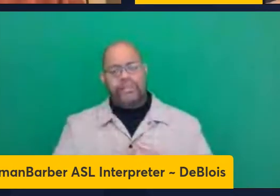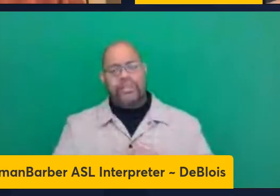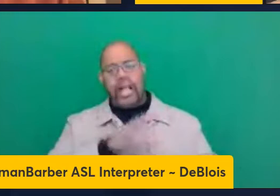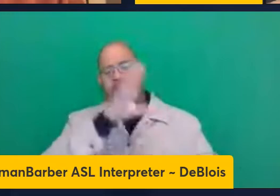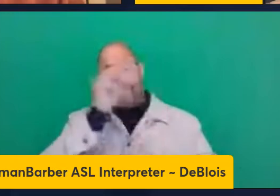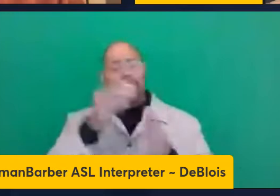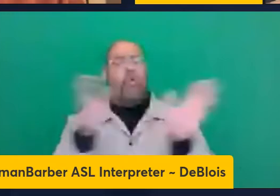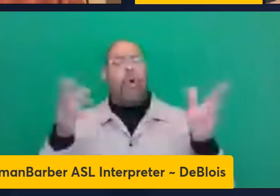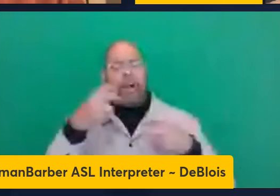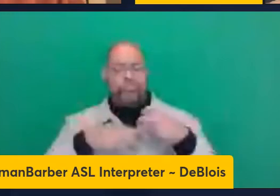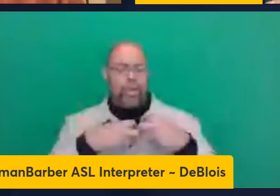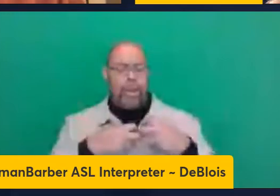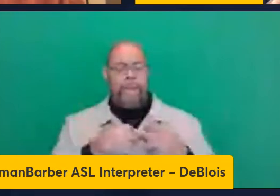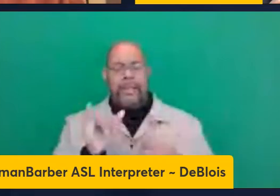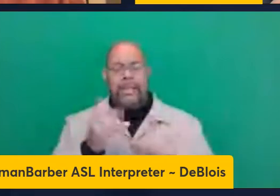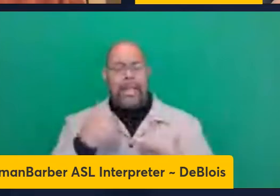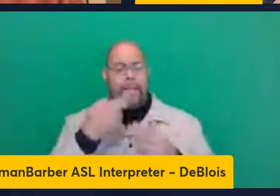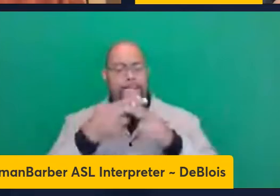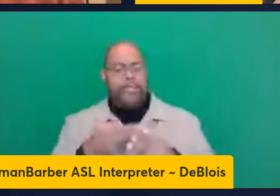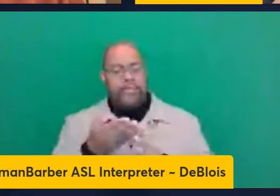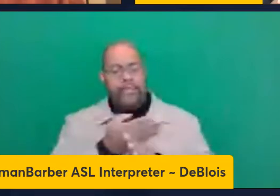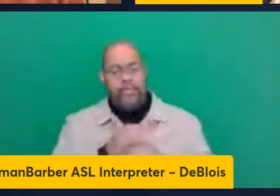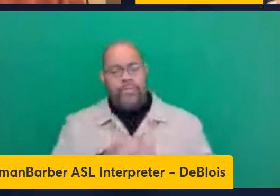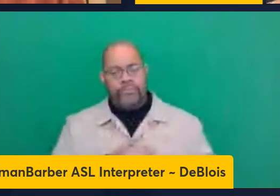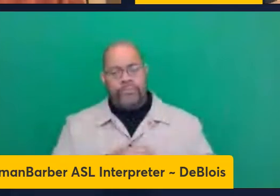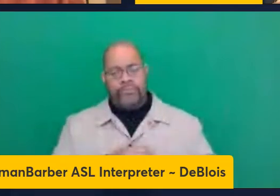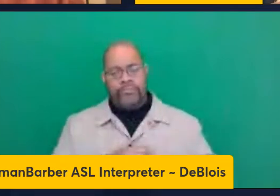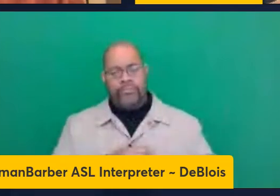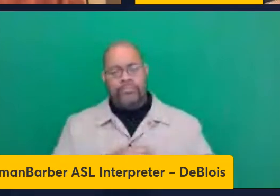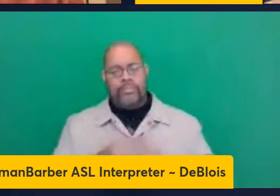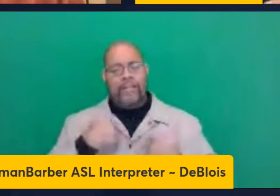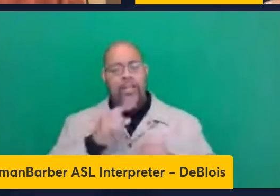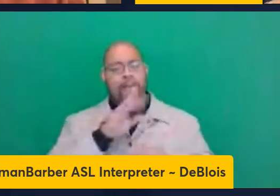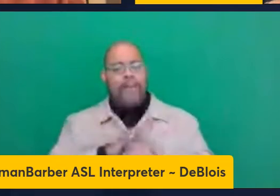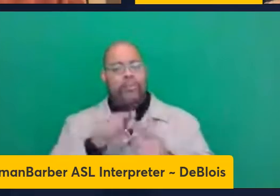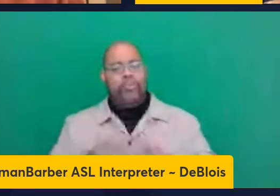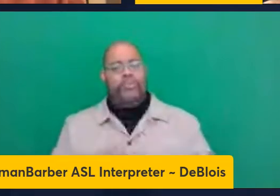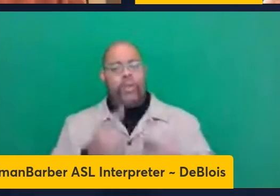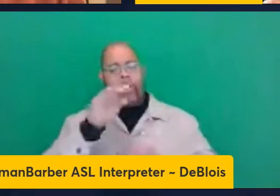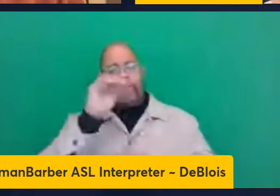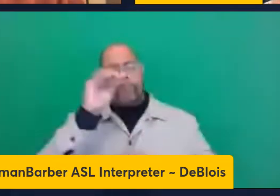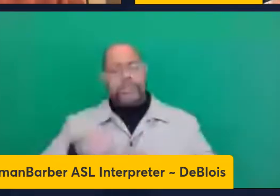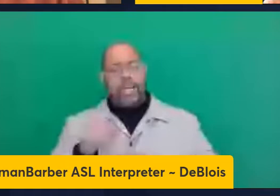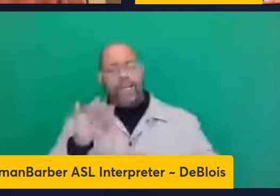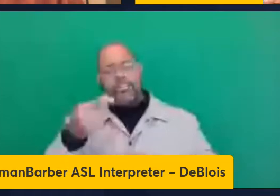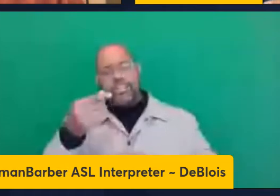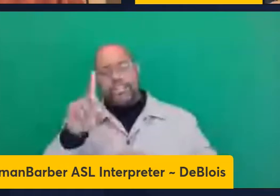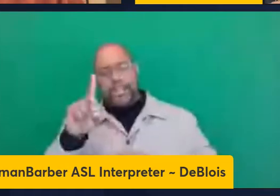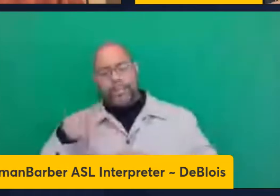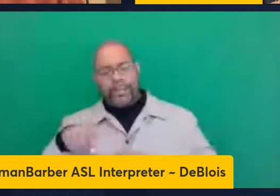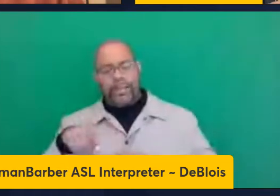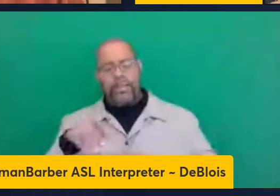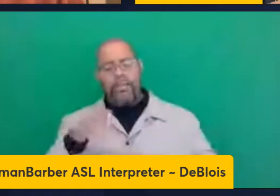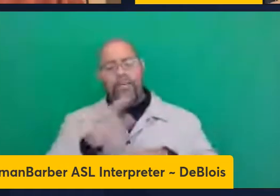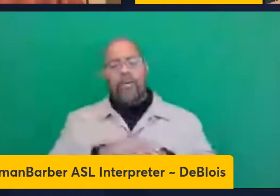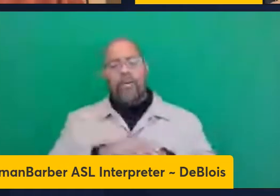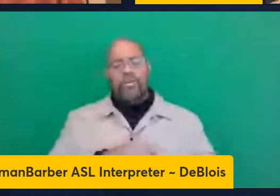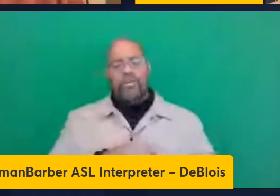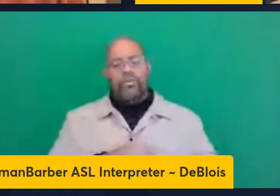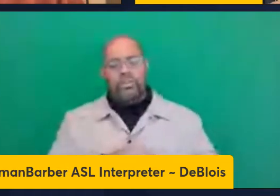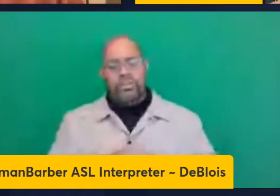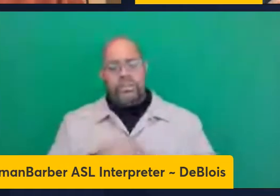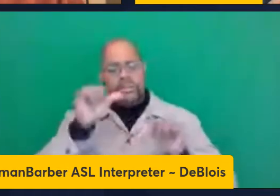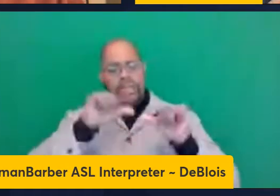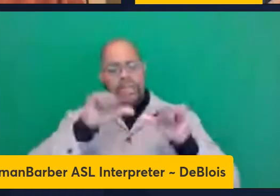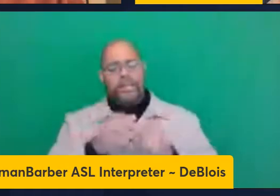Africa-wide problem. Like I mentioned, there was the commitment to spend 1% of GDP on science